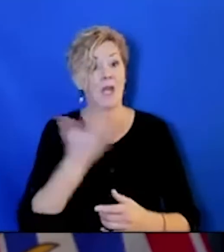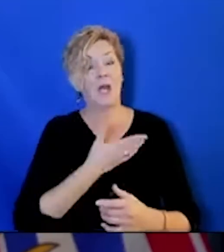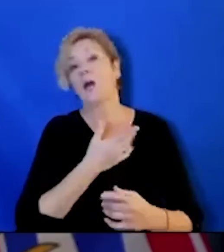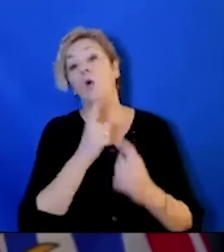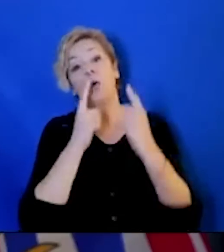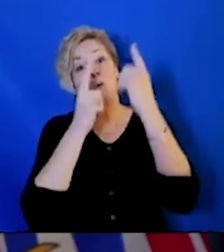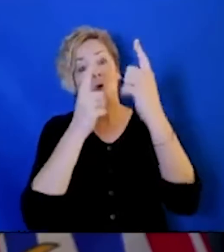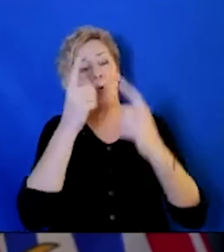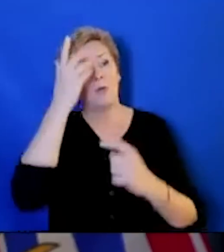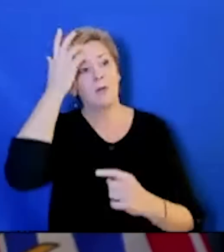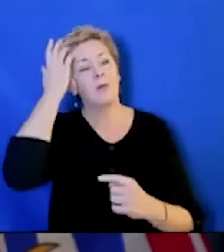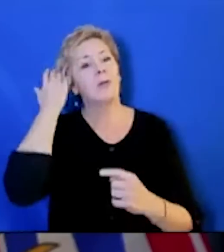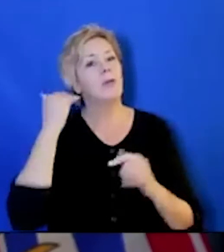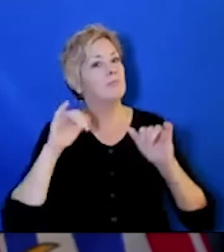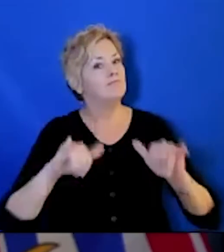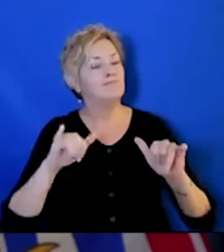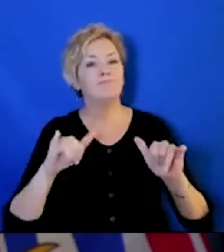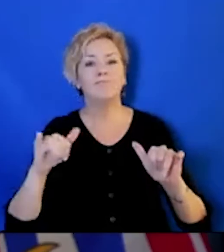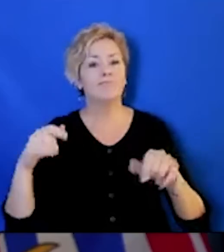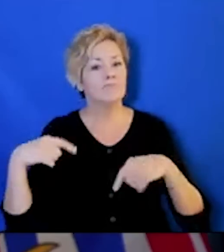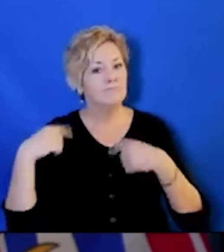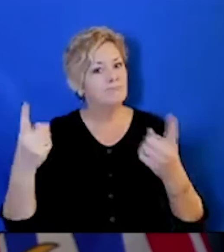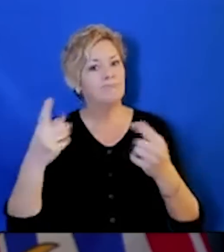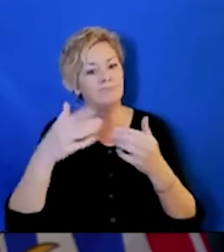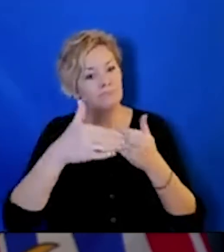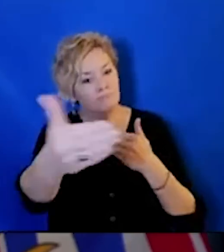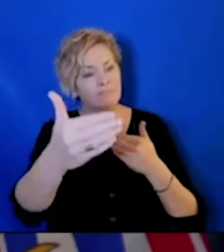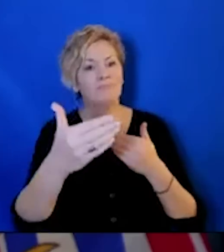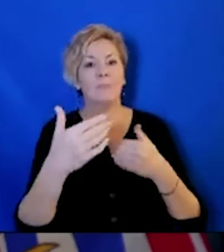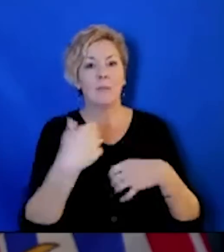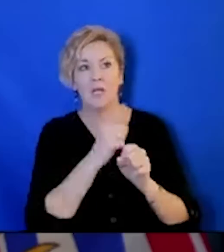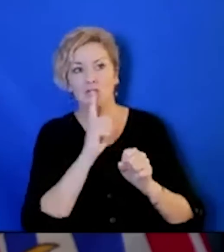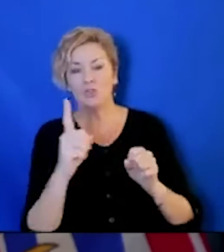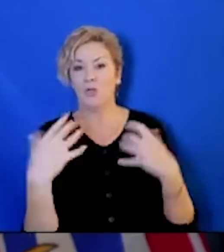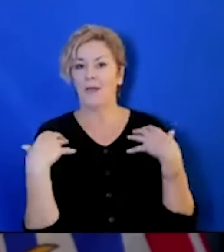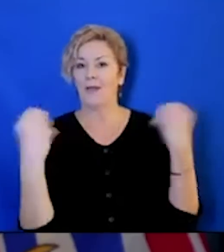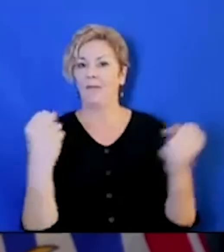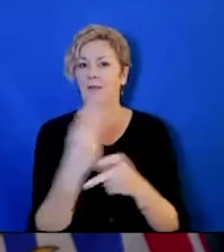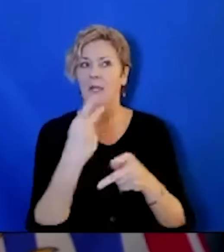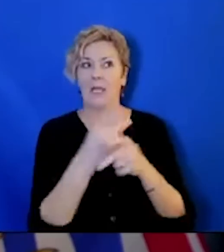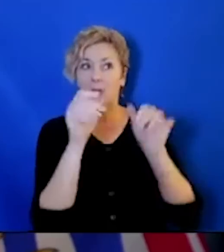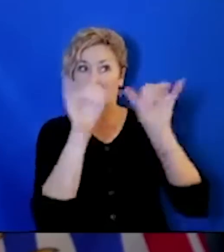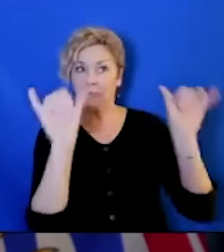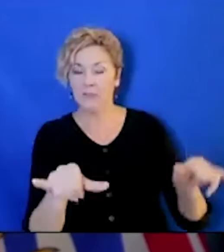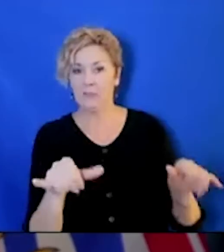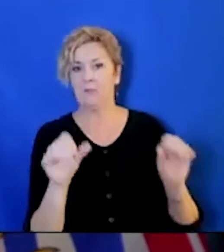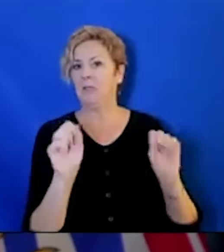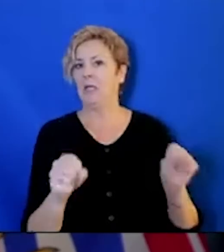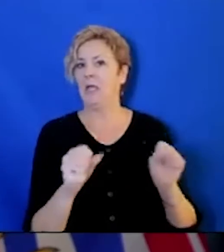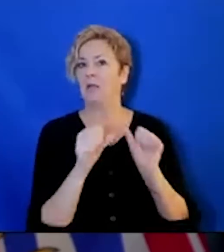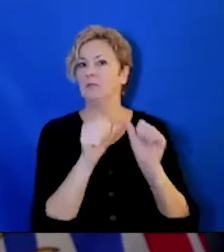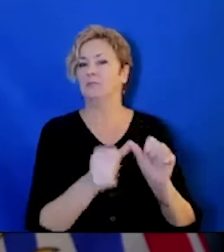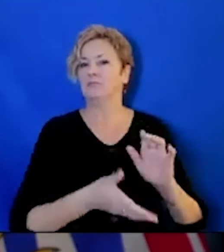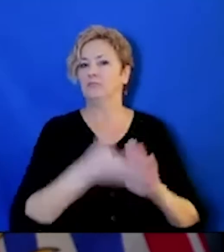to maintain our capacity, ensure that we have our capacity in our healthcare system, because we know that's important